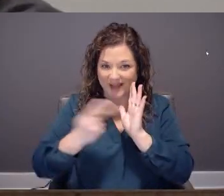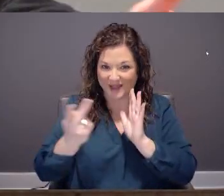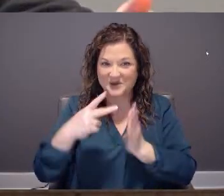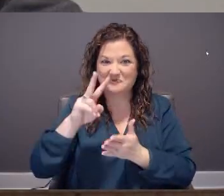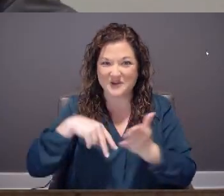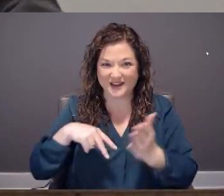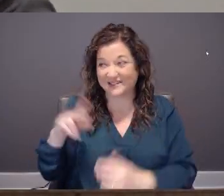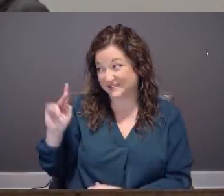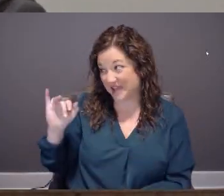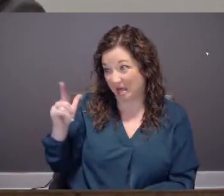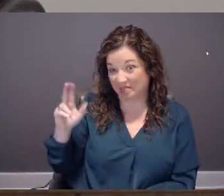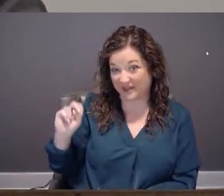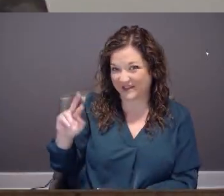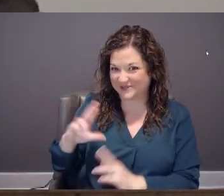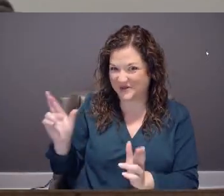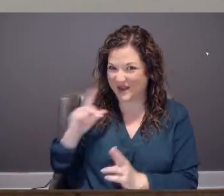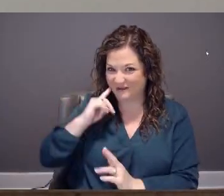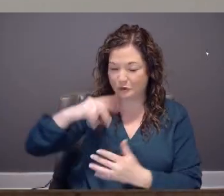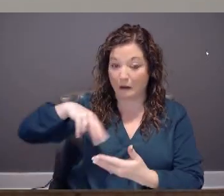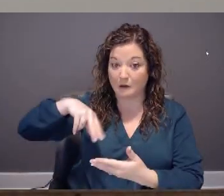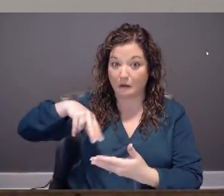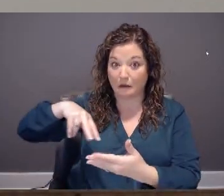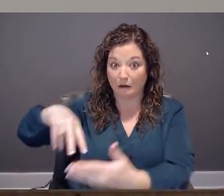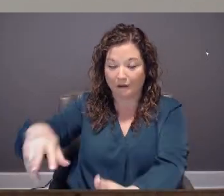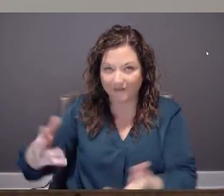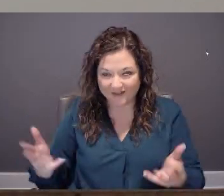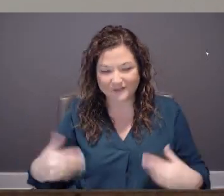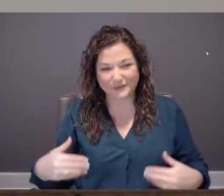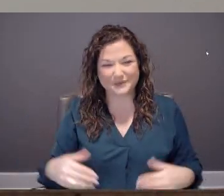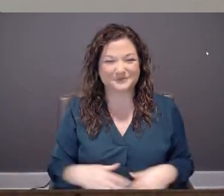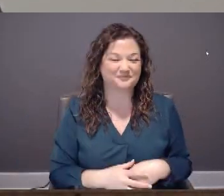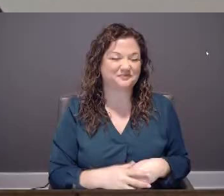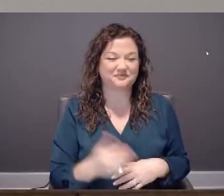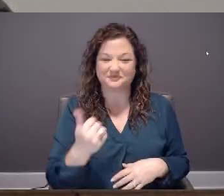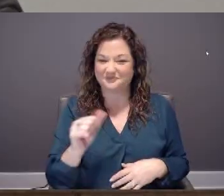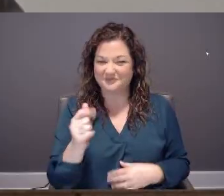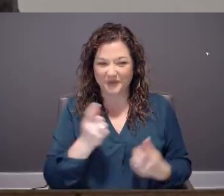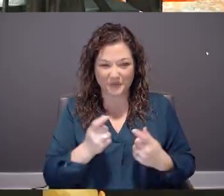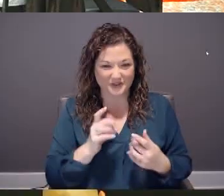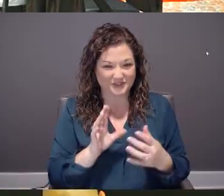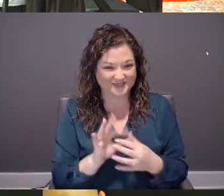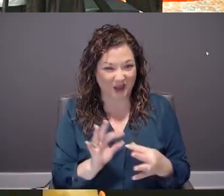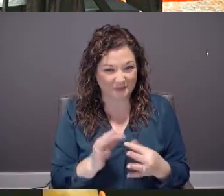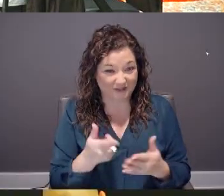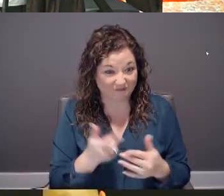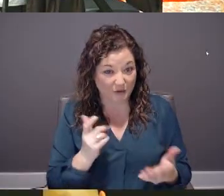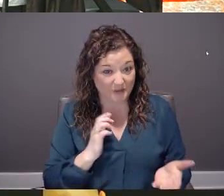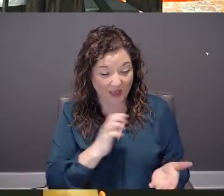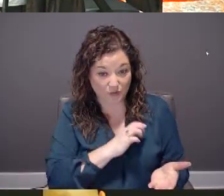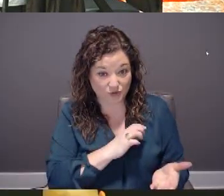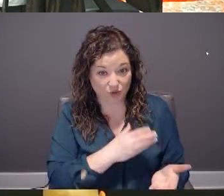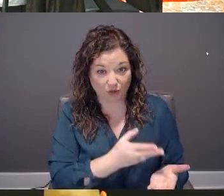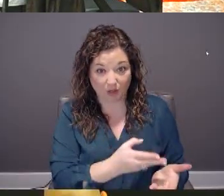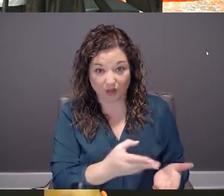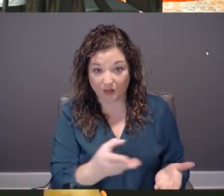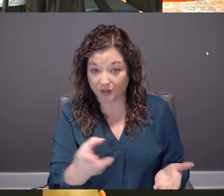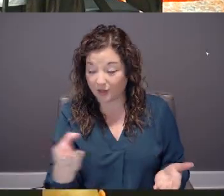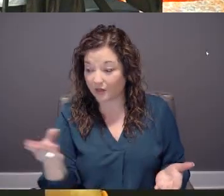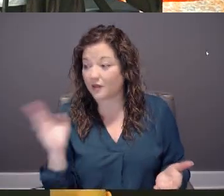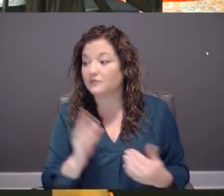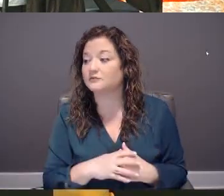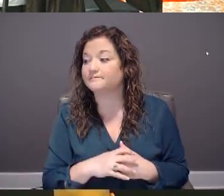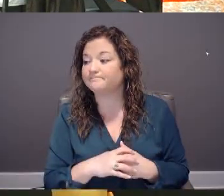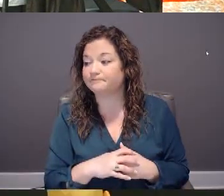And that concludes my report today. I'll take any questions or comments from the council. Brad, I did have a couple of comments on the resolutions,